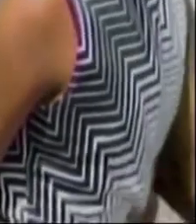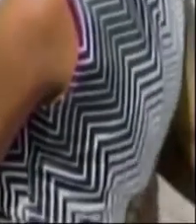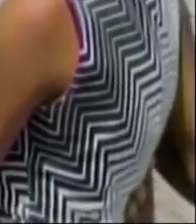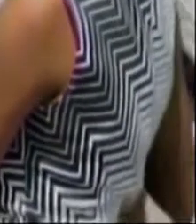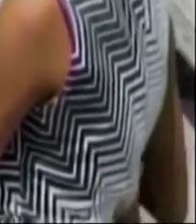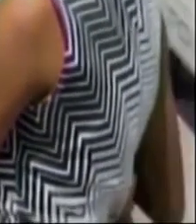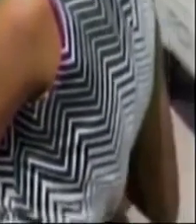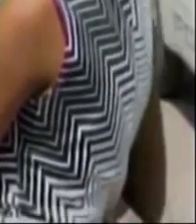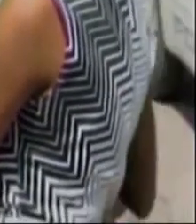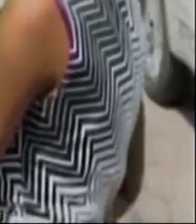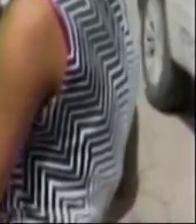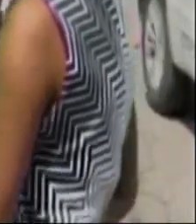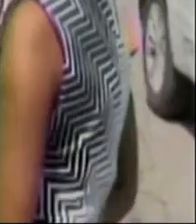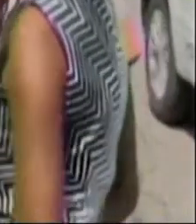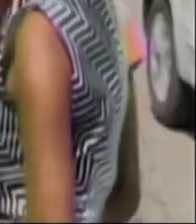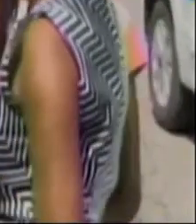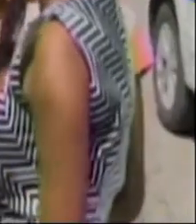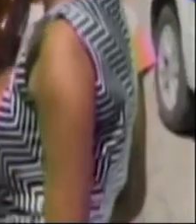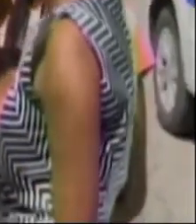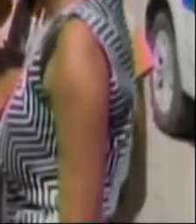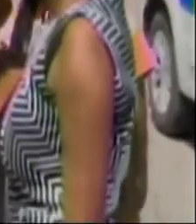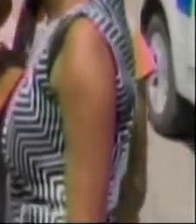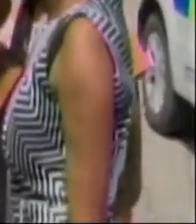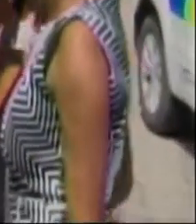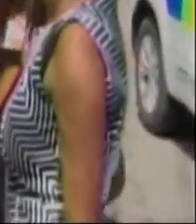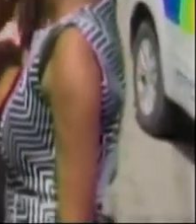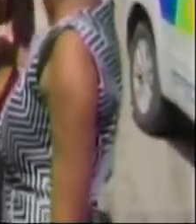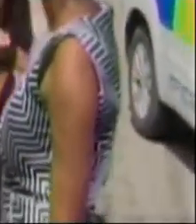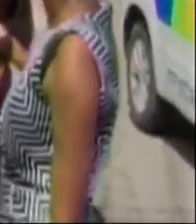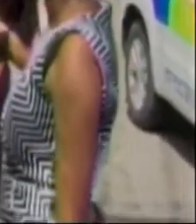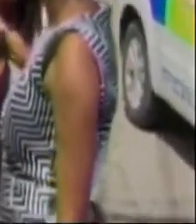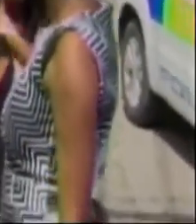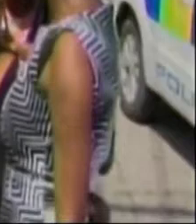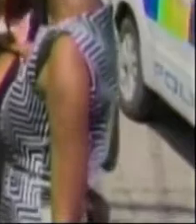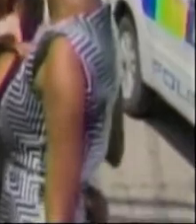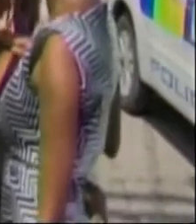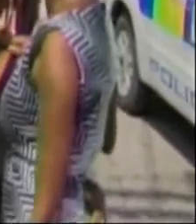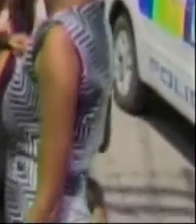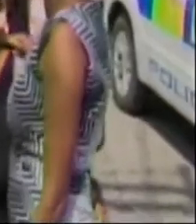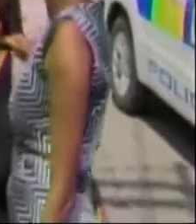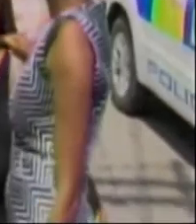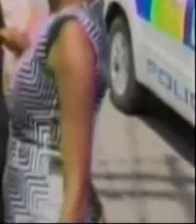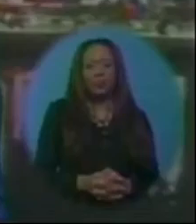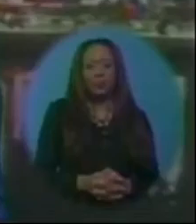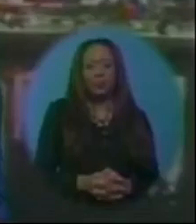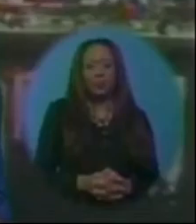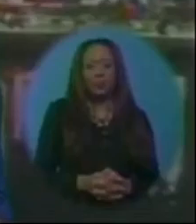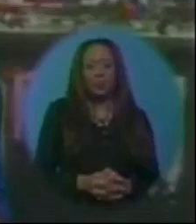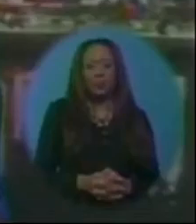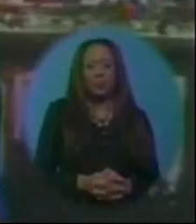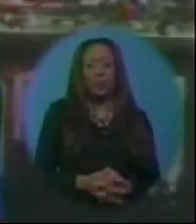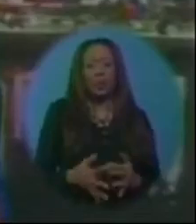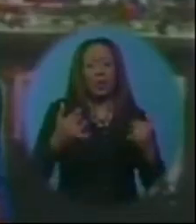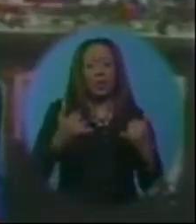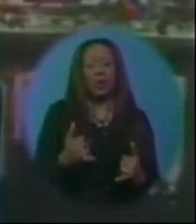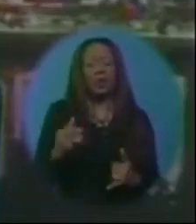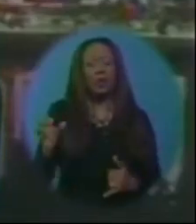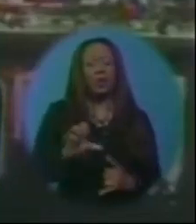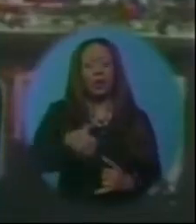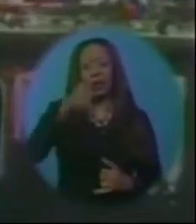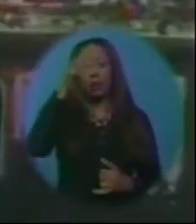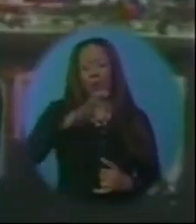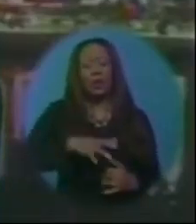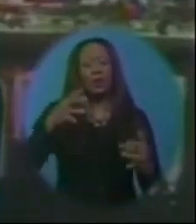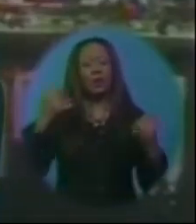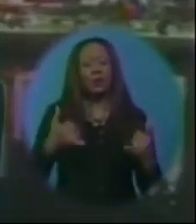mourn, one of them living in Canada. Kareem Smith, CBC News. Thanks, Kareem. Well, a